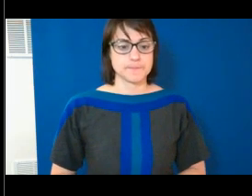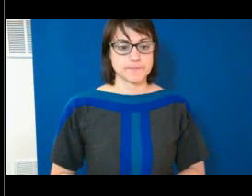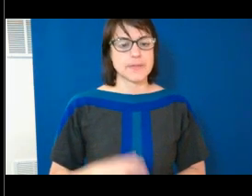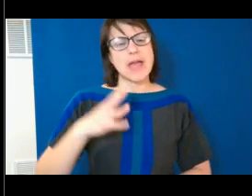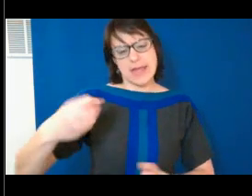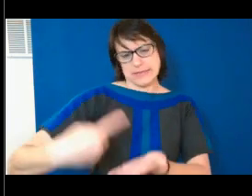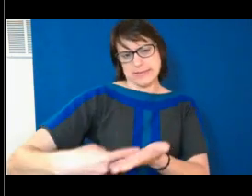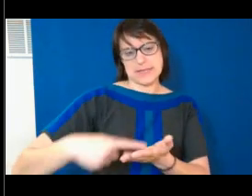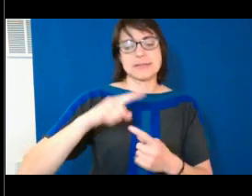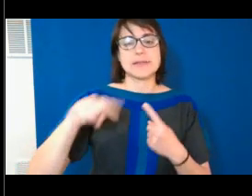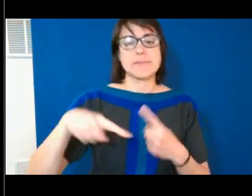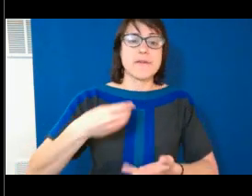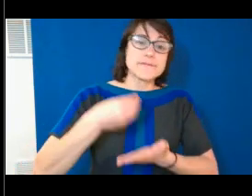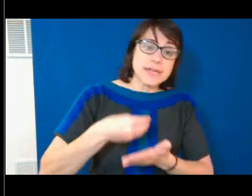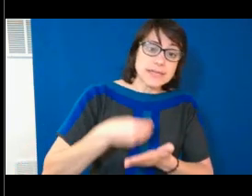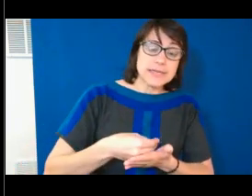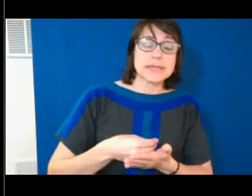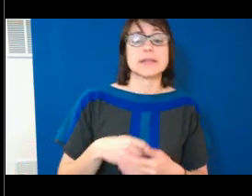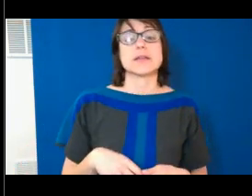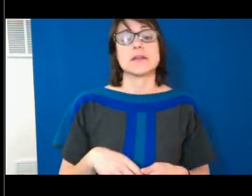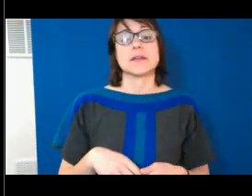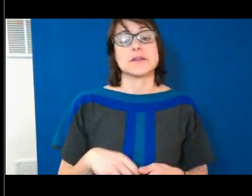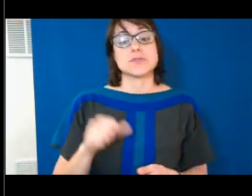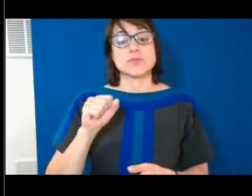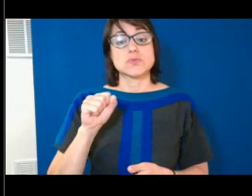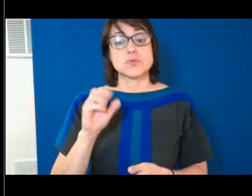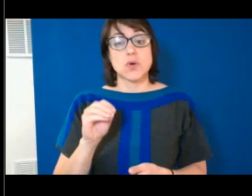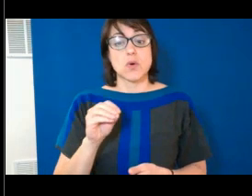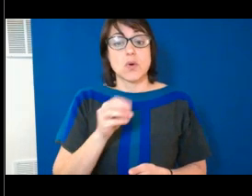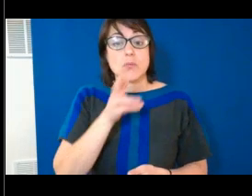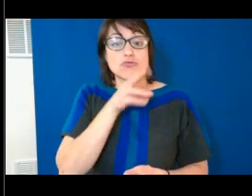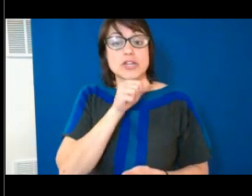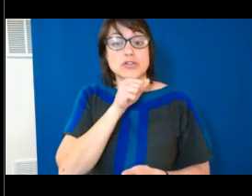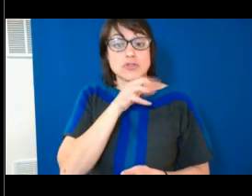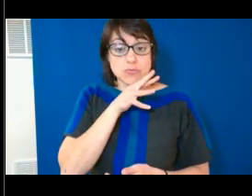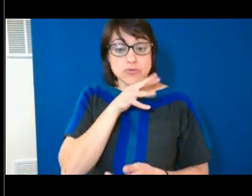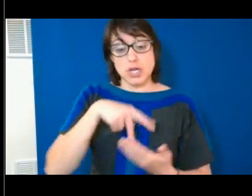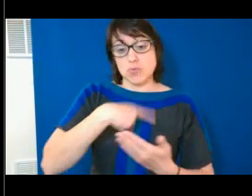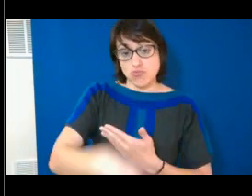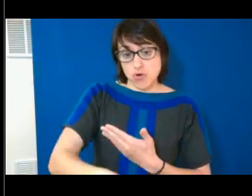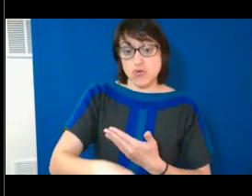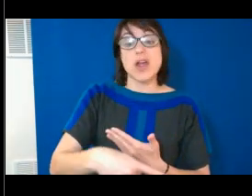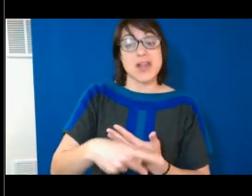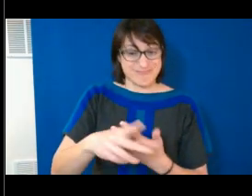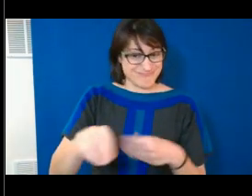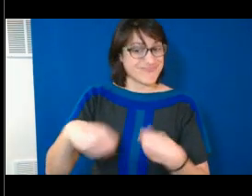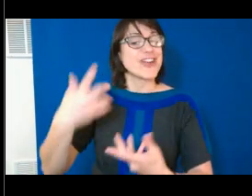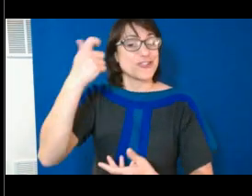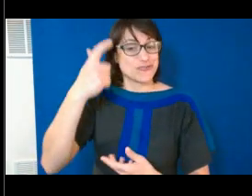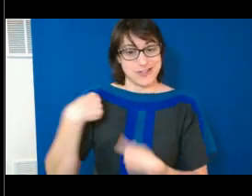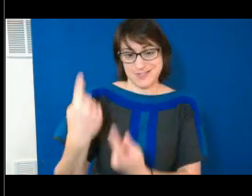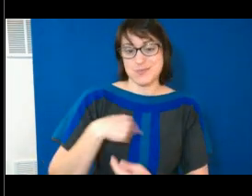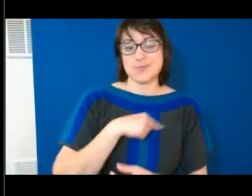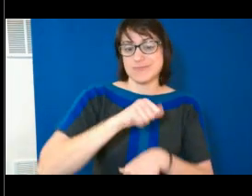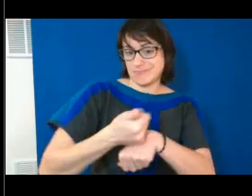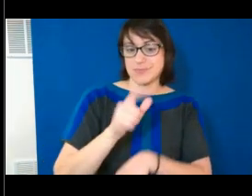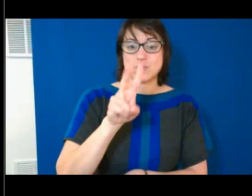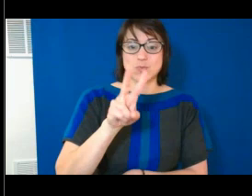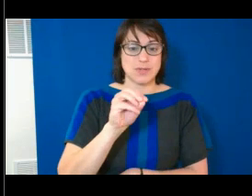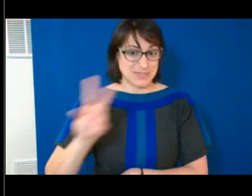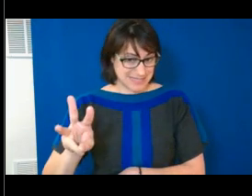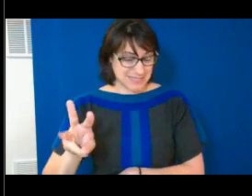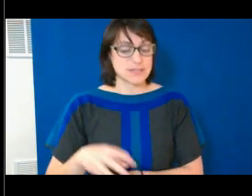more about funding. So the Marine Debris Program has been funding grants since we were established in 2006. We